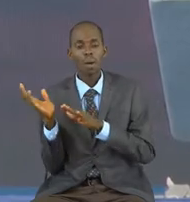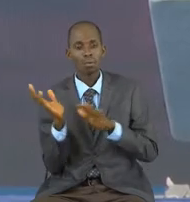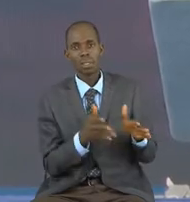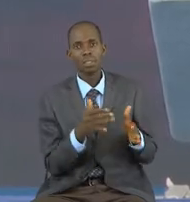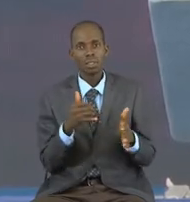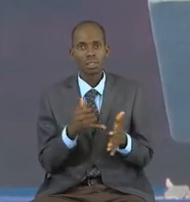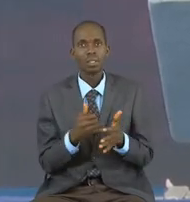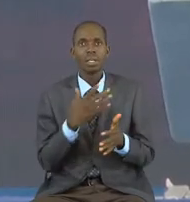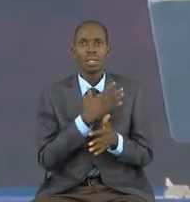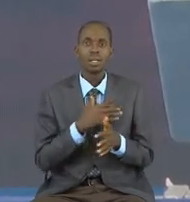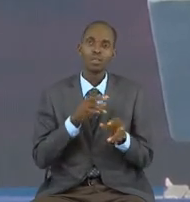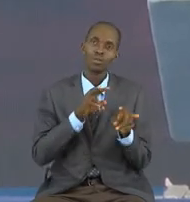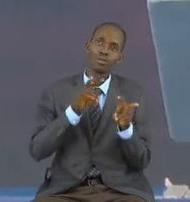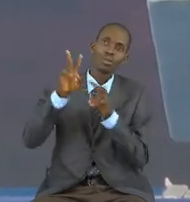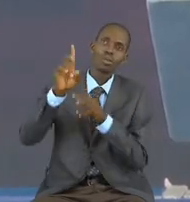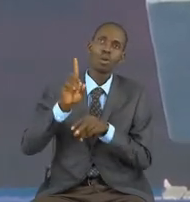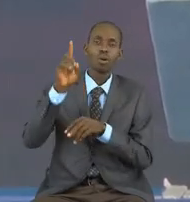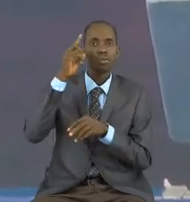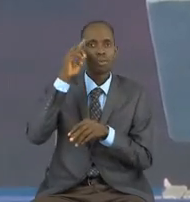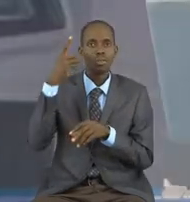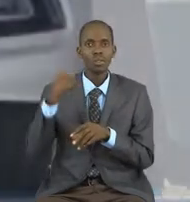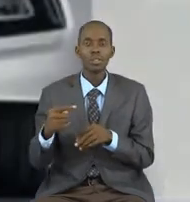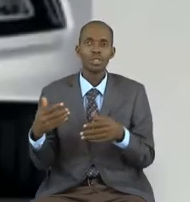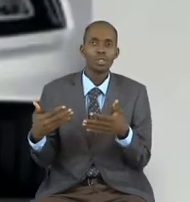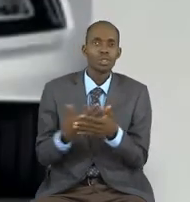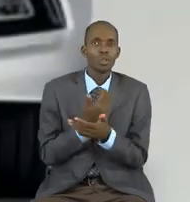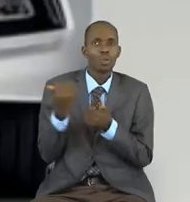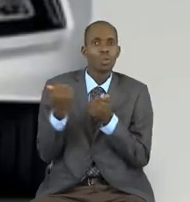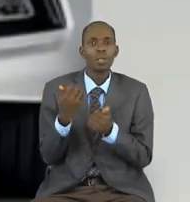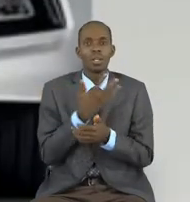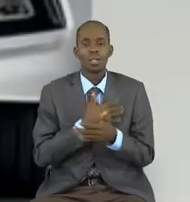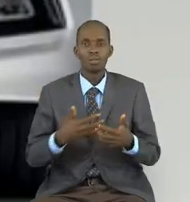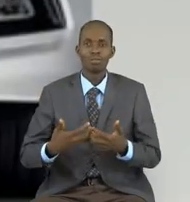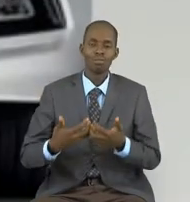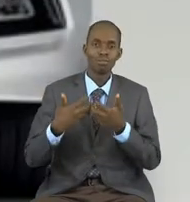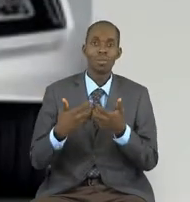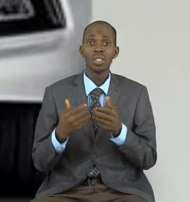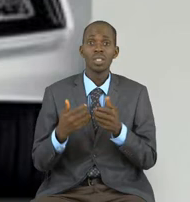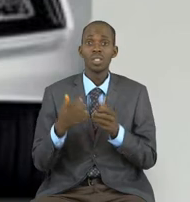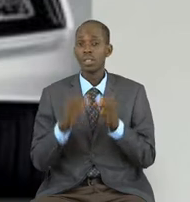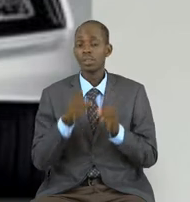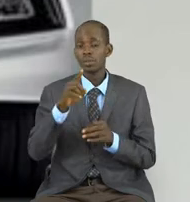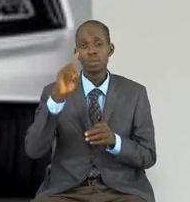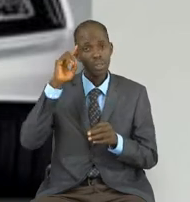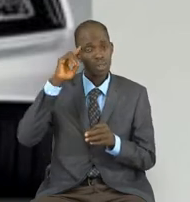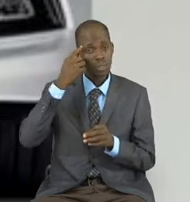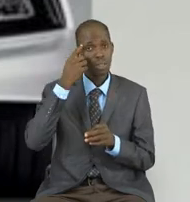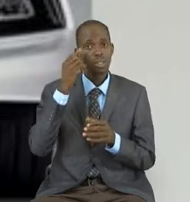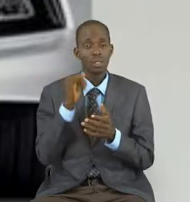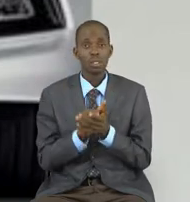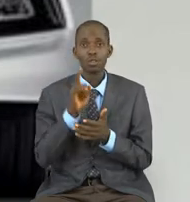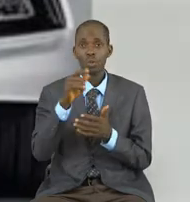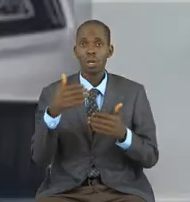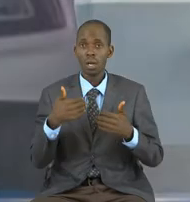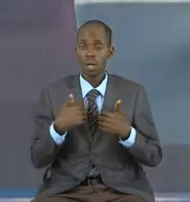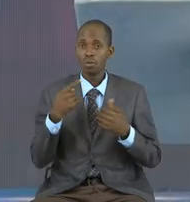new car or the new engine or the new body that is really going to serve you. If you already think that you have the Holy